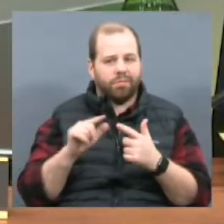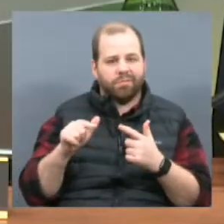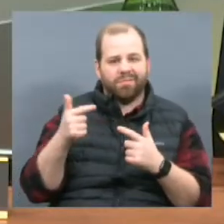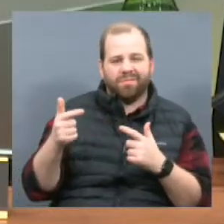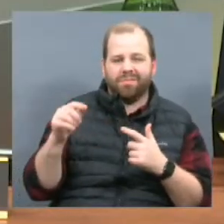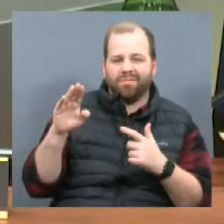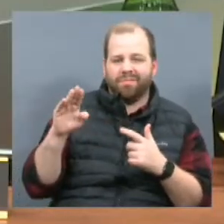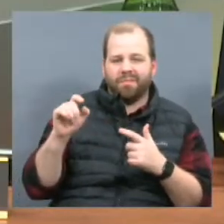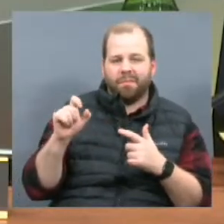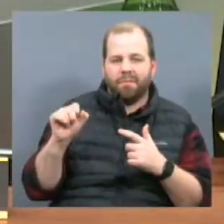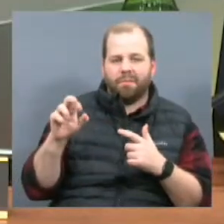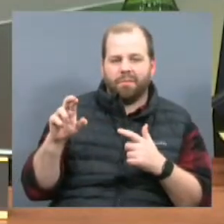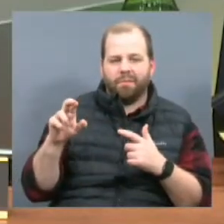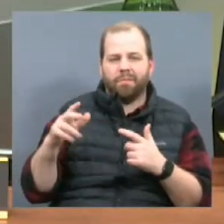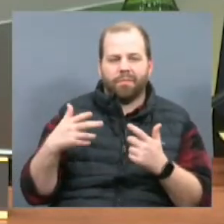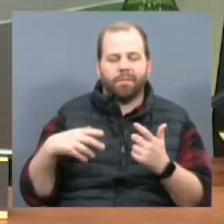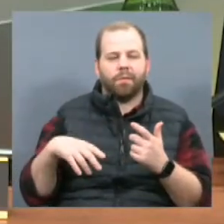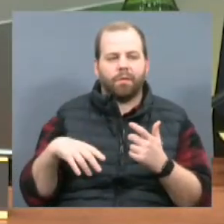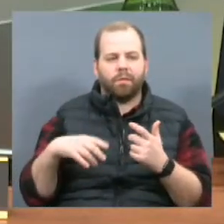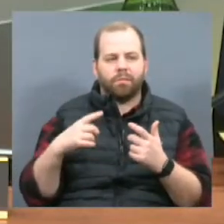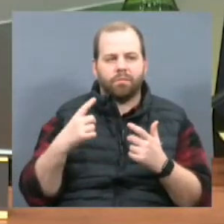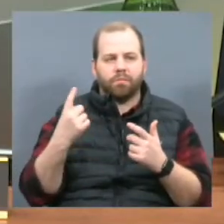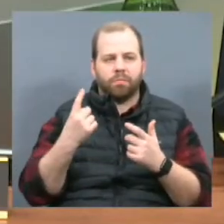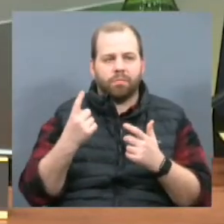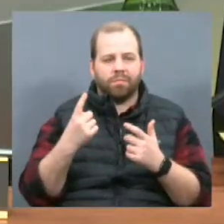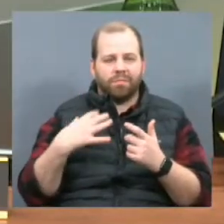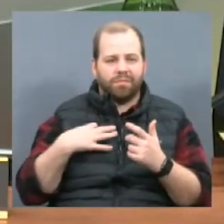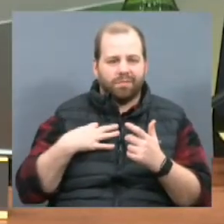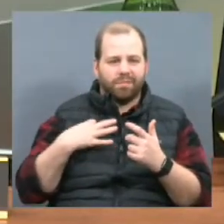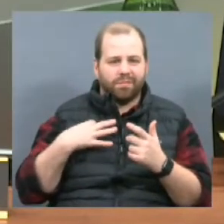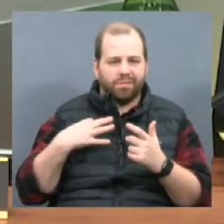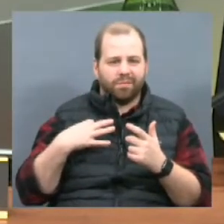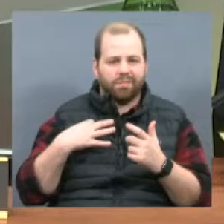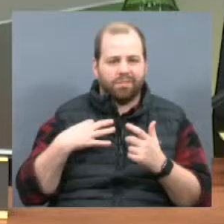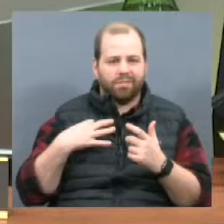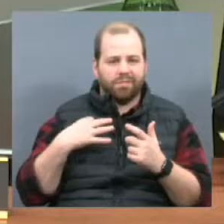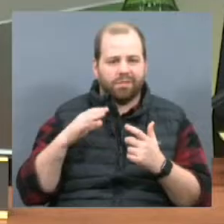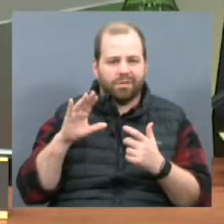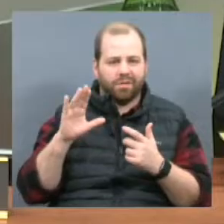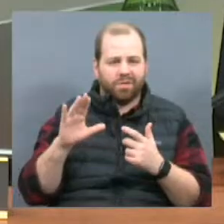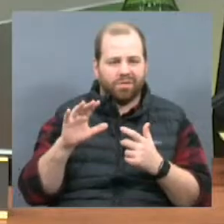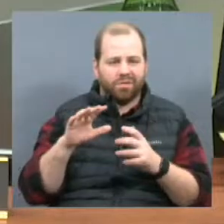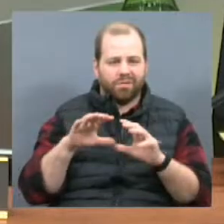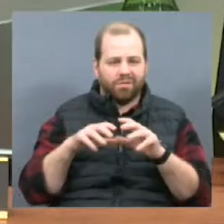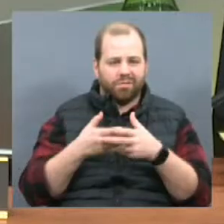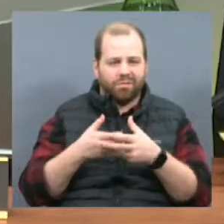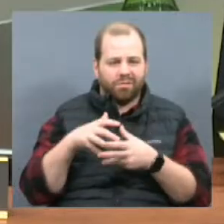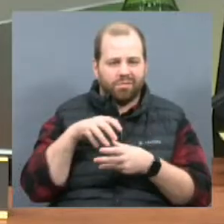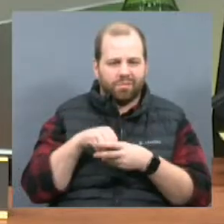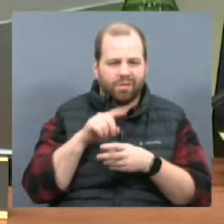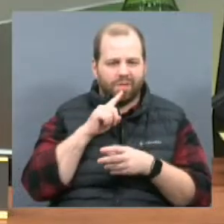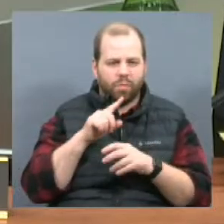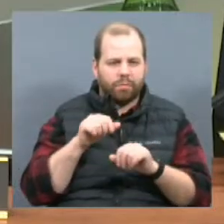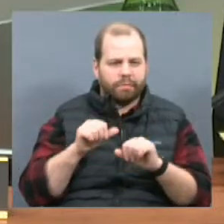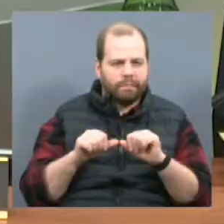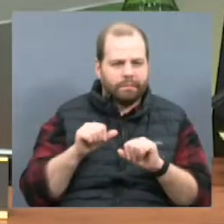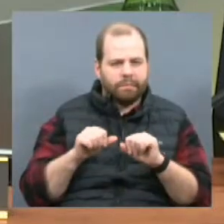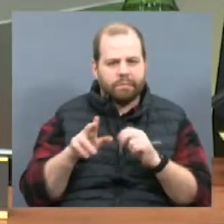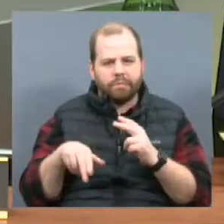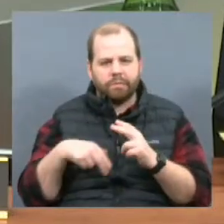there anything in the applicant's package that were questionable about